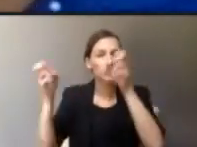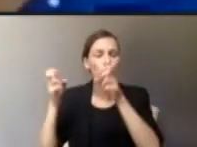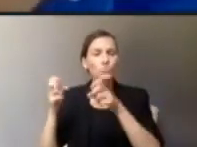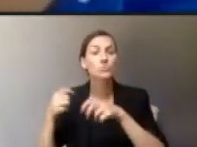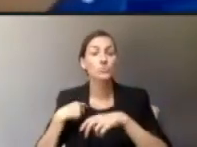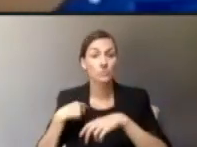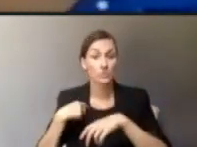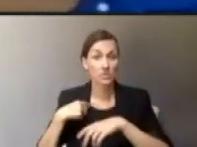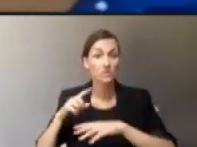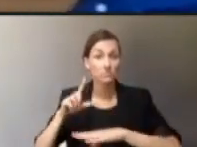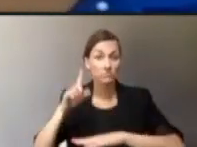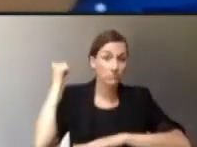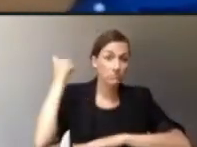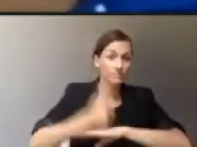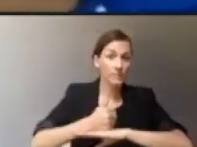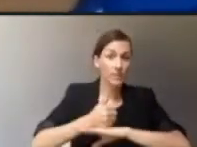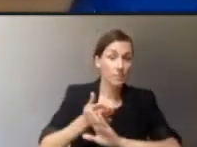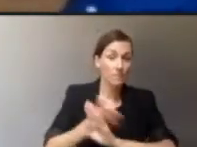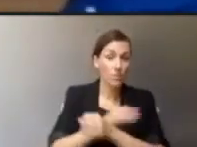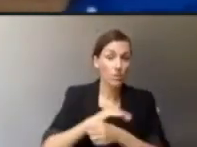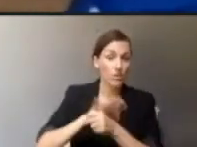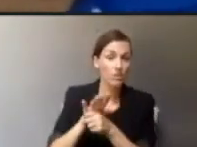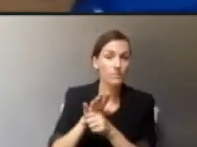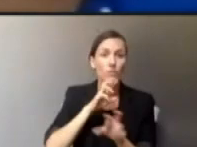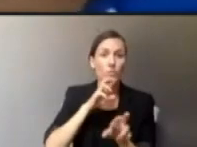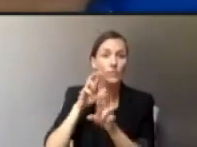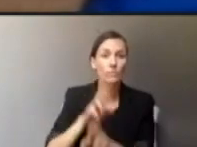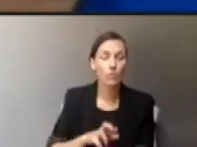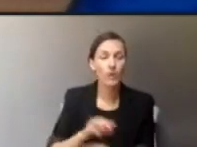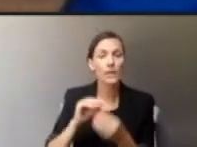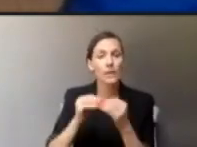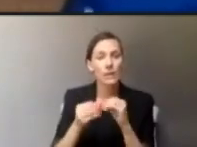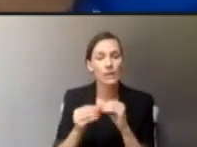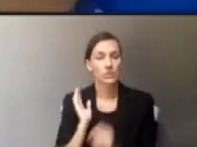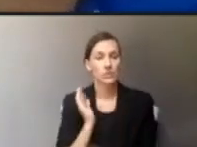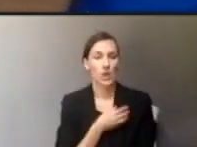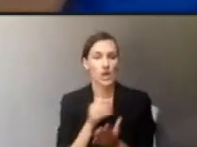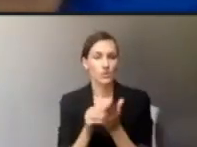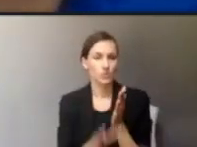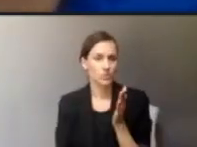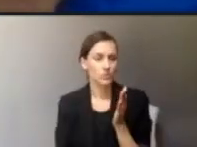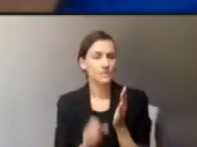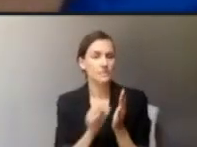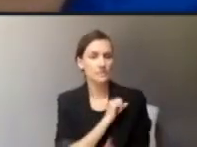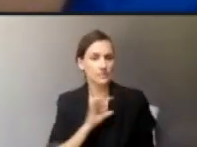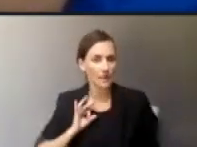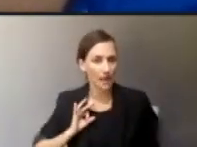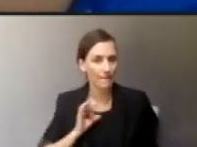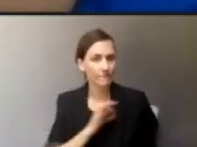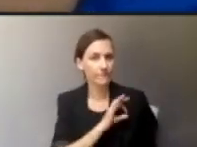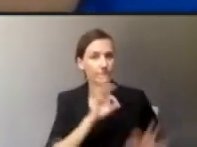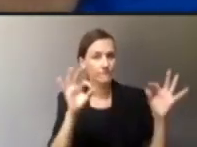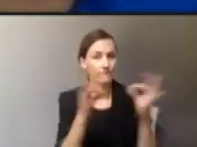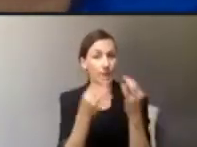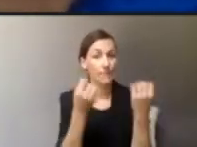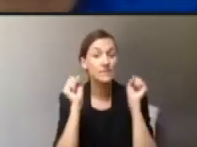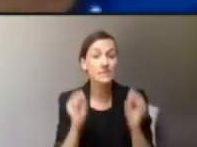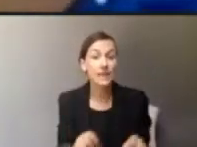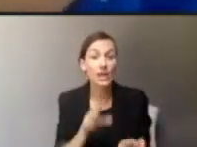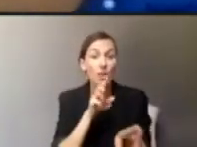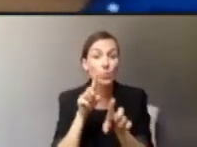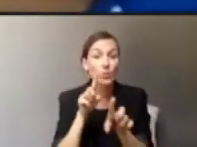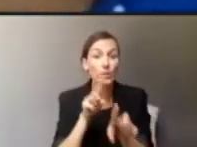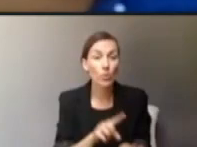COVID a reporting number so that our students, our staff, and families could report if there were